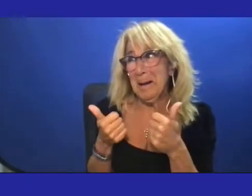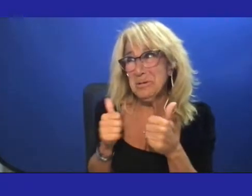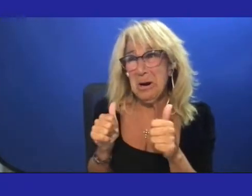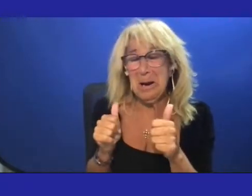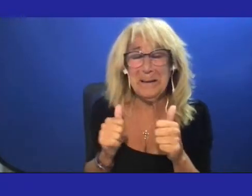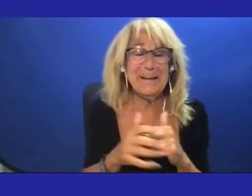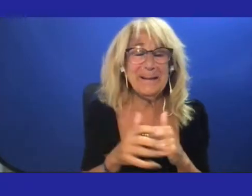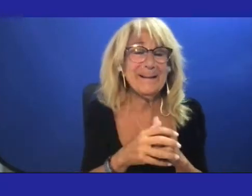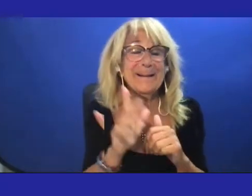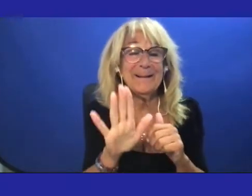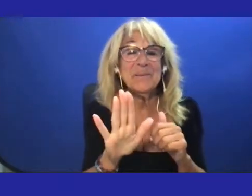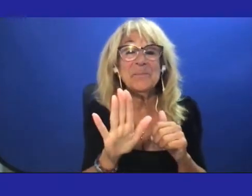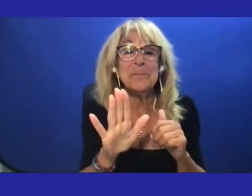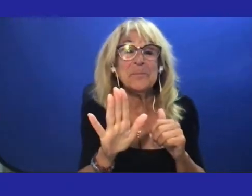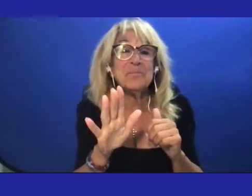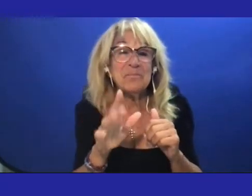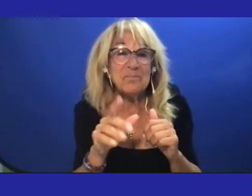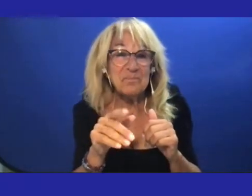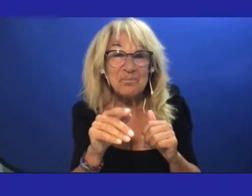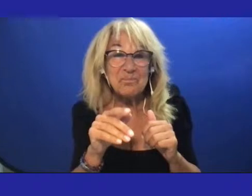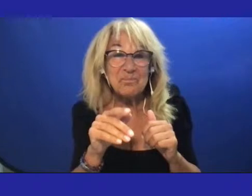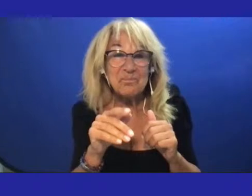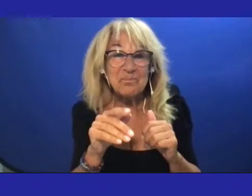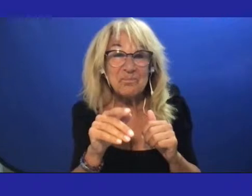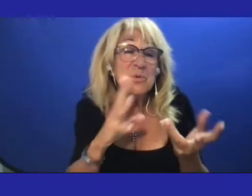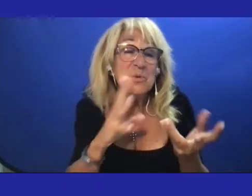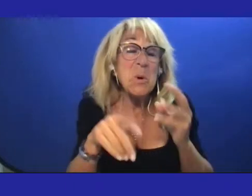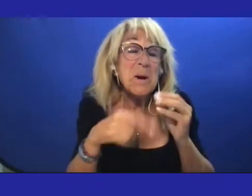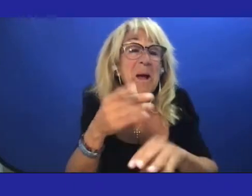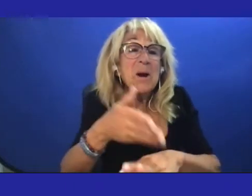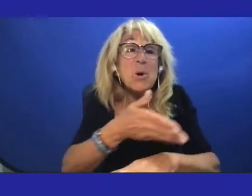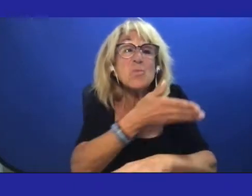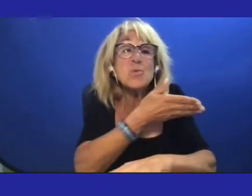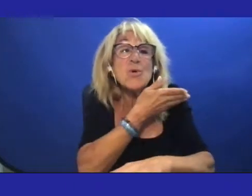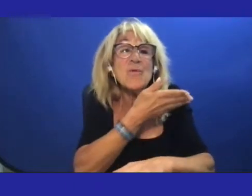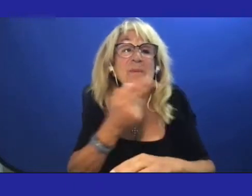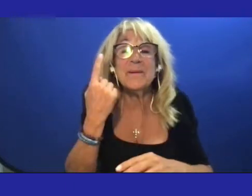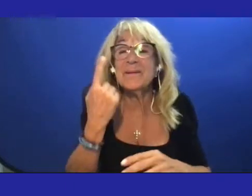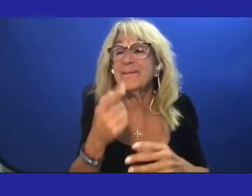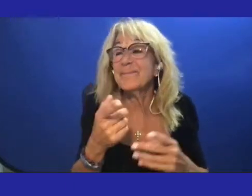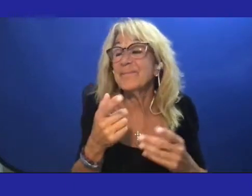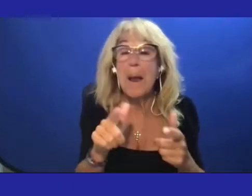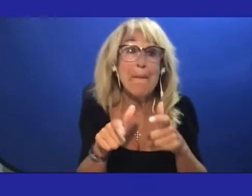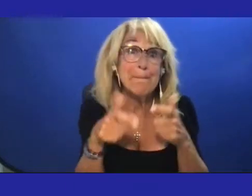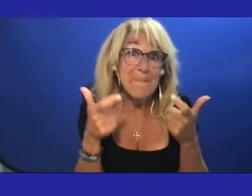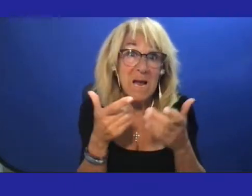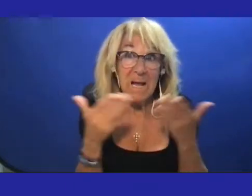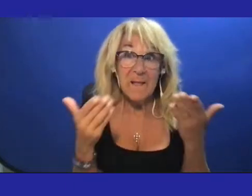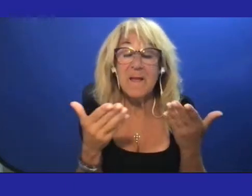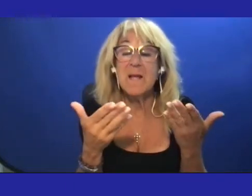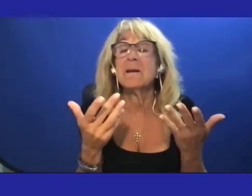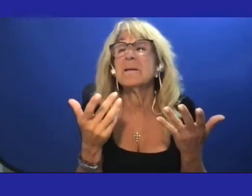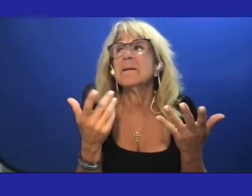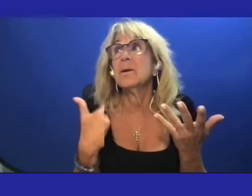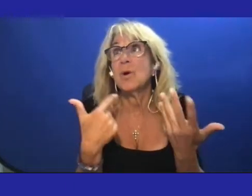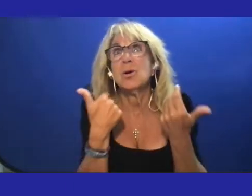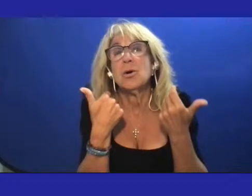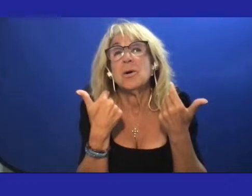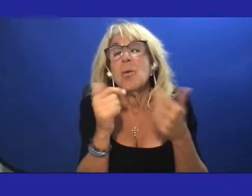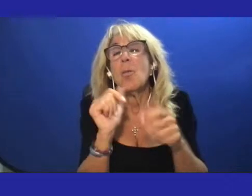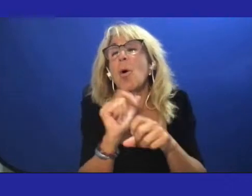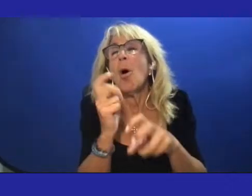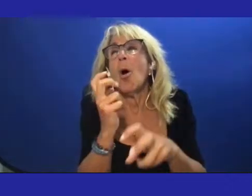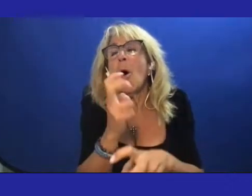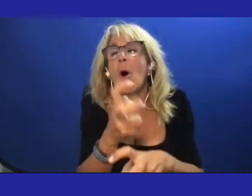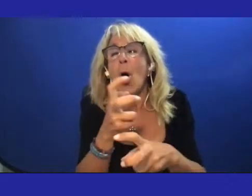As long as we're doing improvement, I mean, a big thing that we're working hard to do is on internal things,